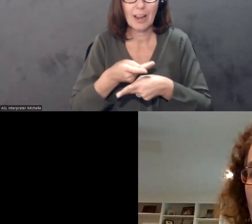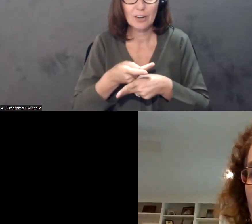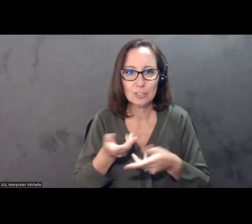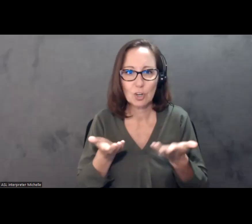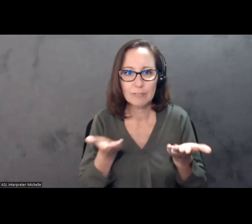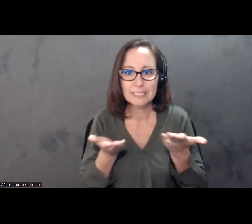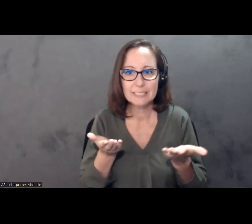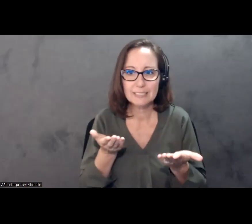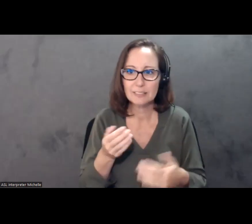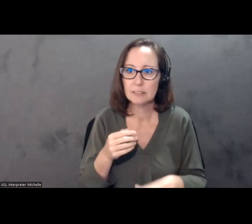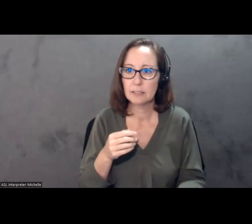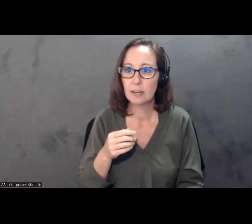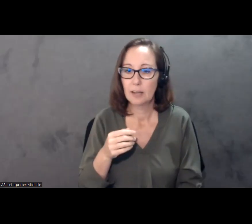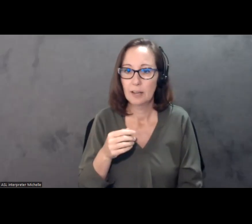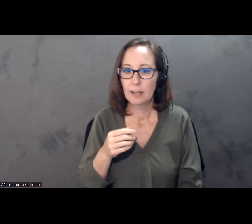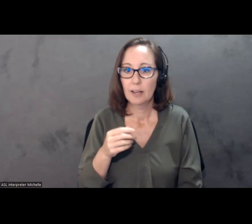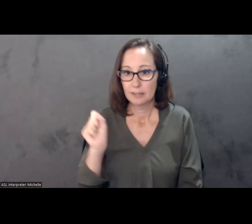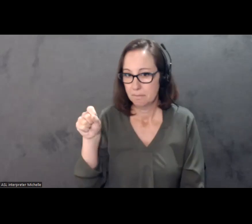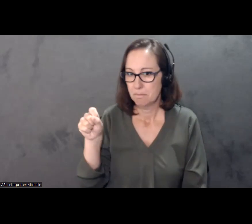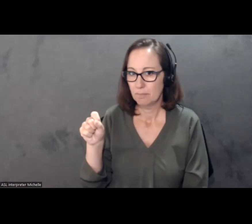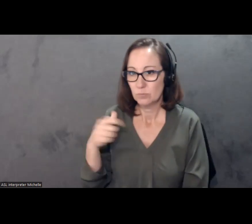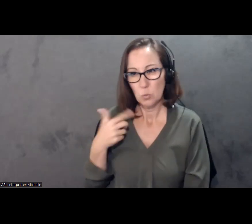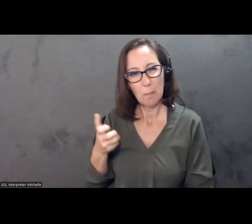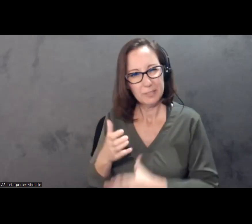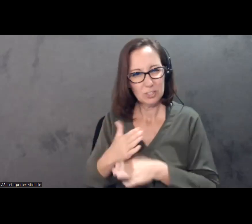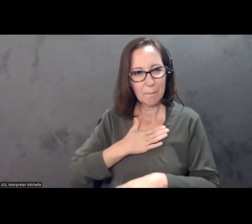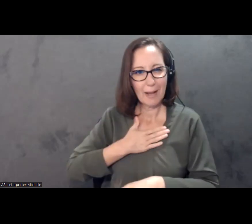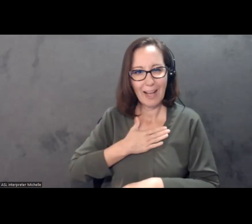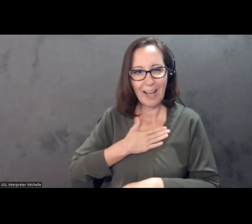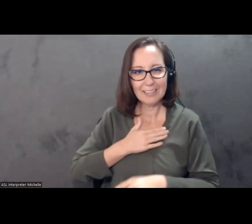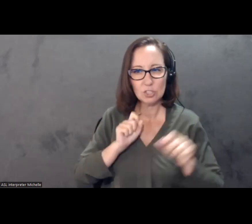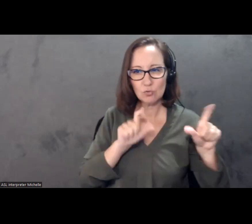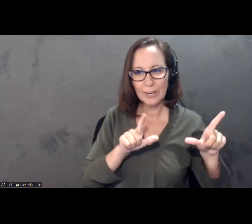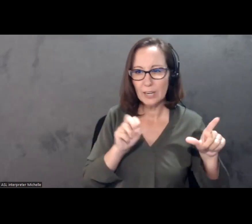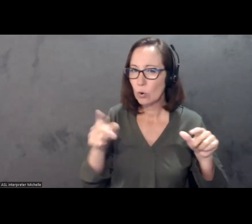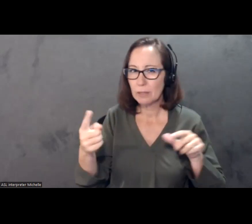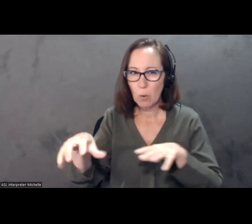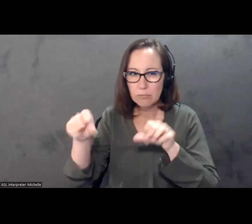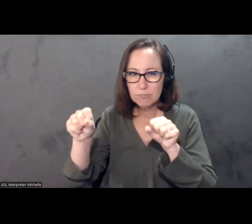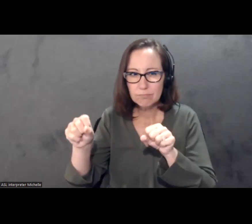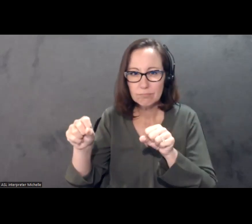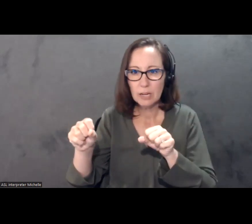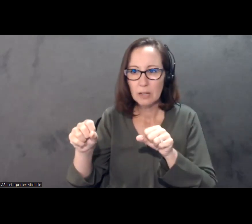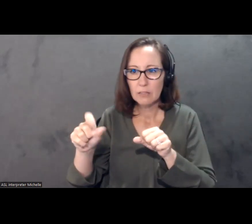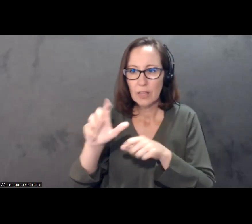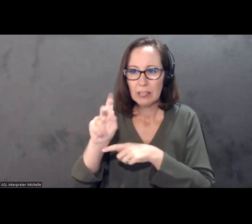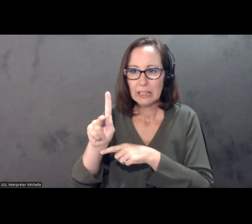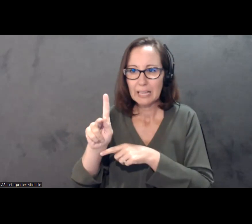And I am going to try and, do you want me to share my screen, or can someone else share the link that I put